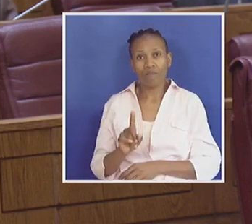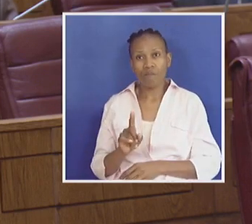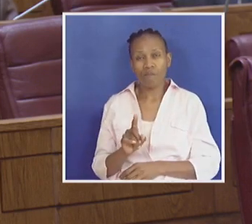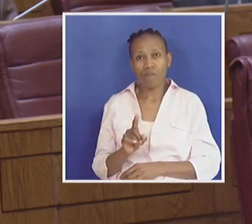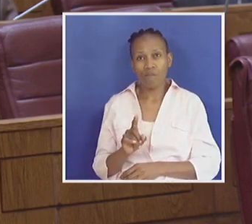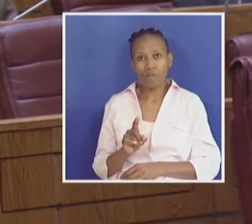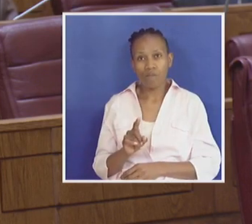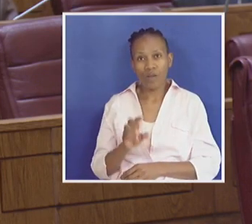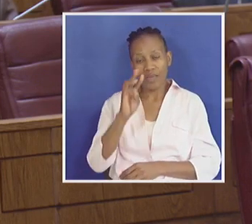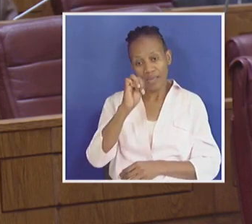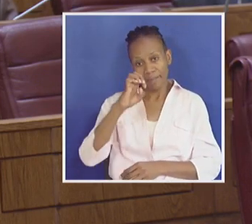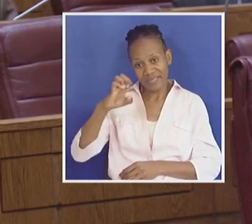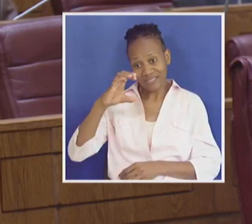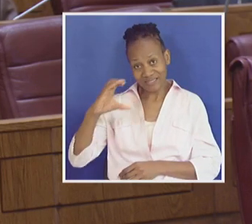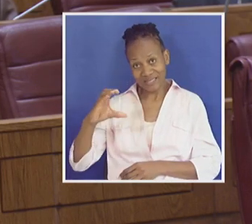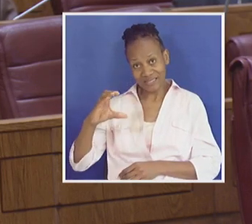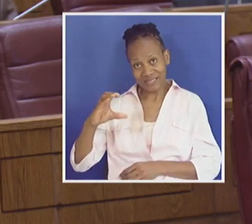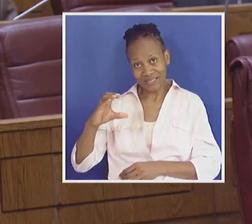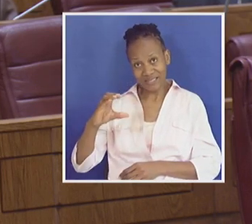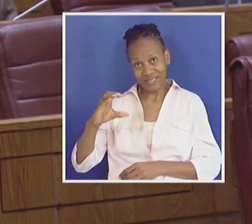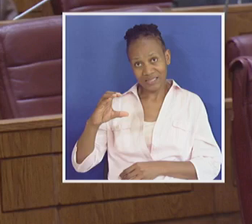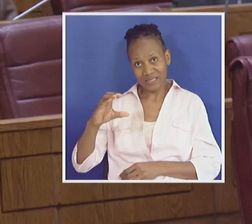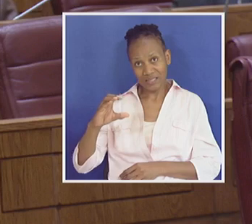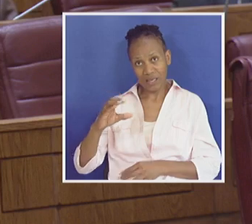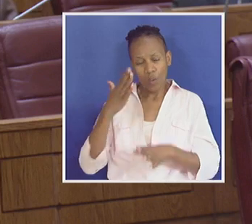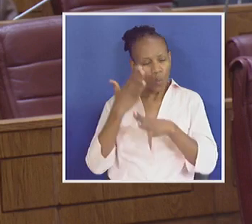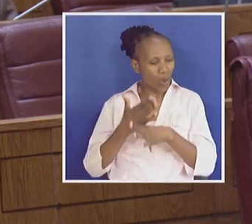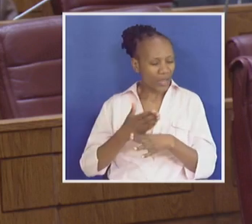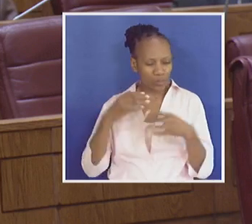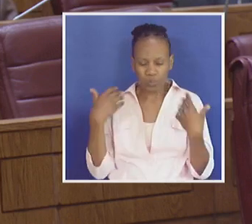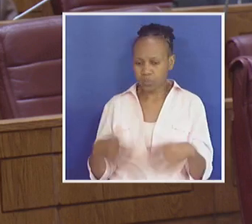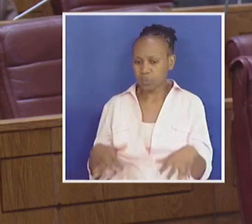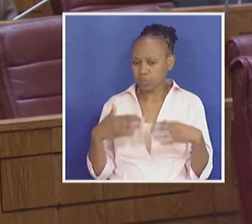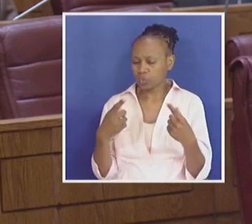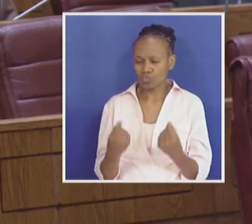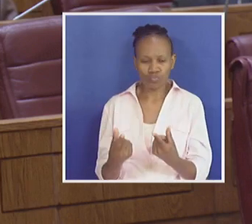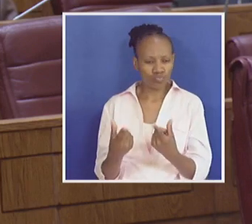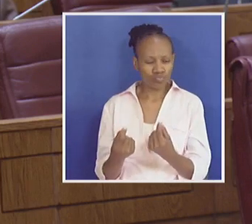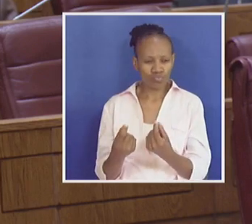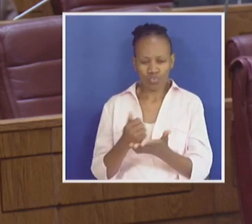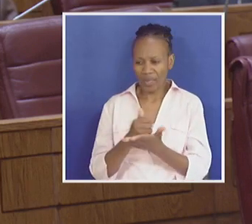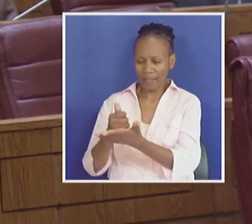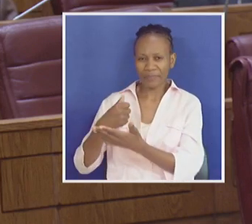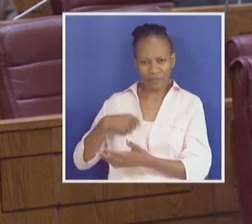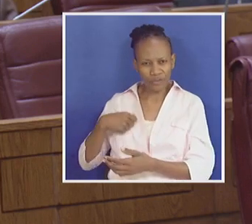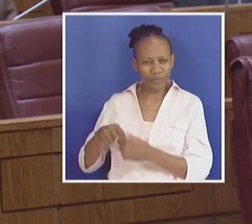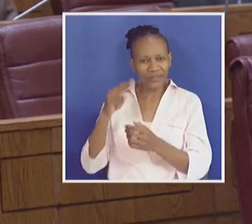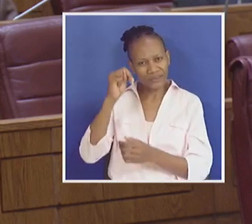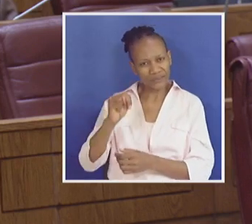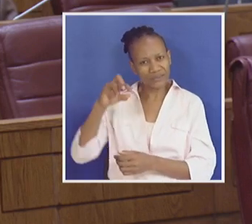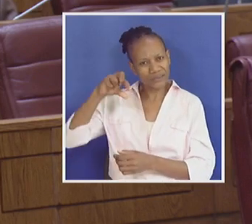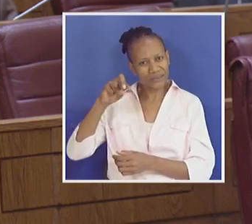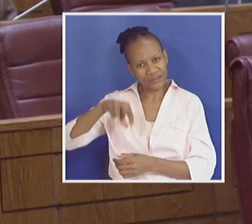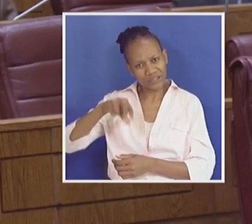the MEC Nomsa Dube has done a tremendous work in that municipality. He